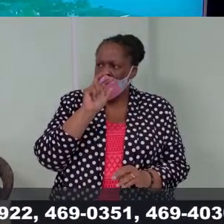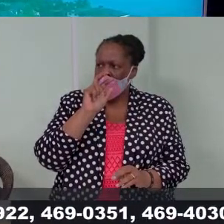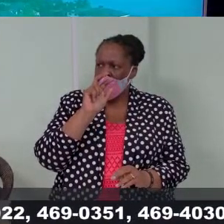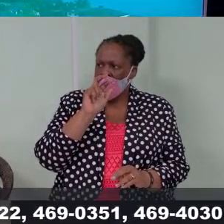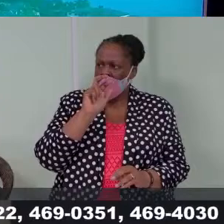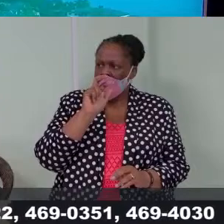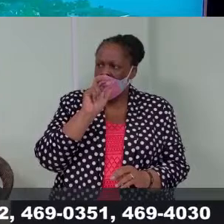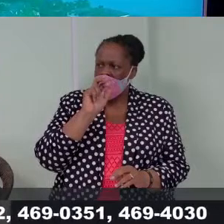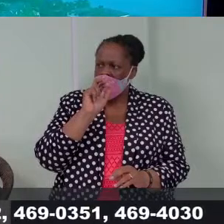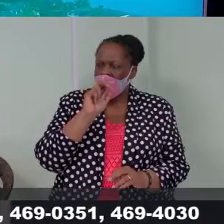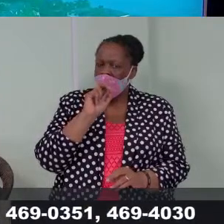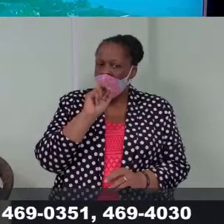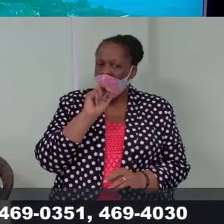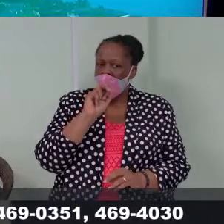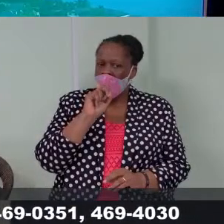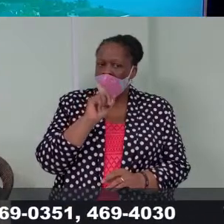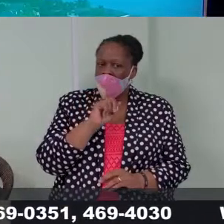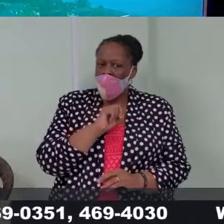with a negative